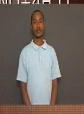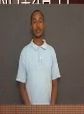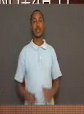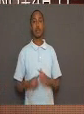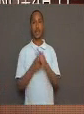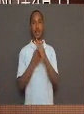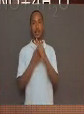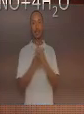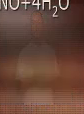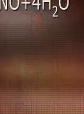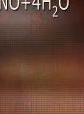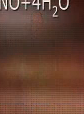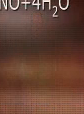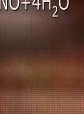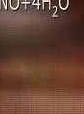Begin.